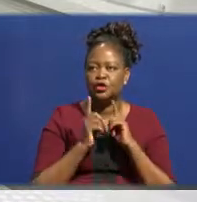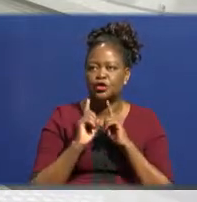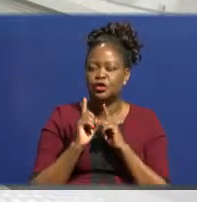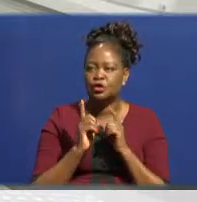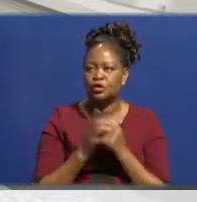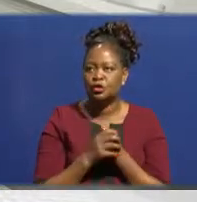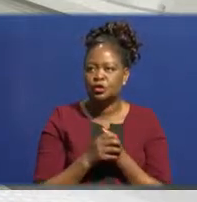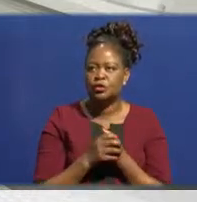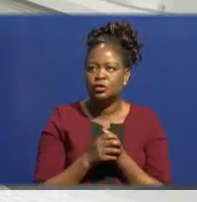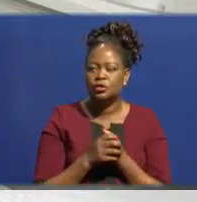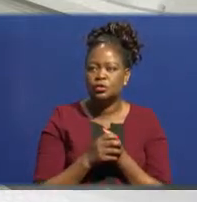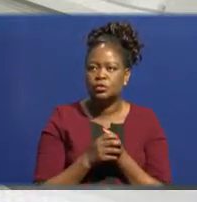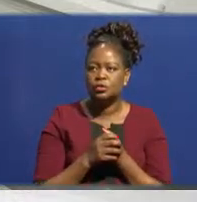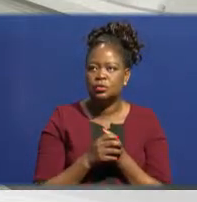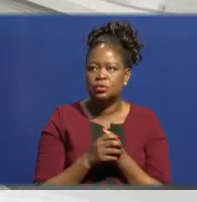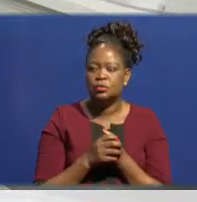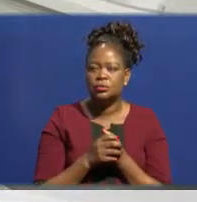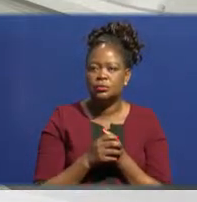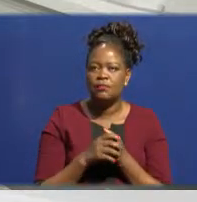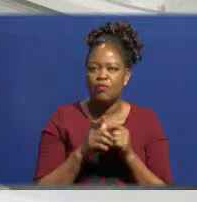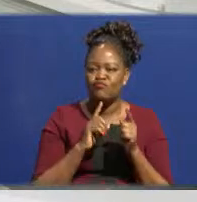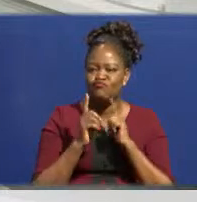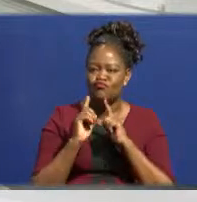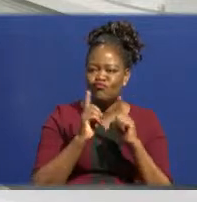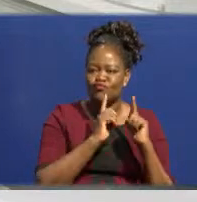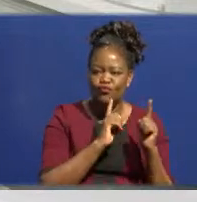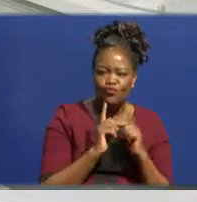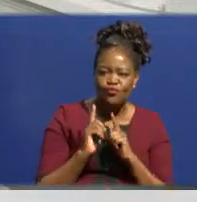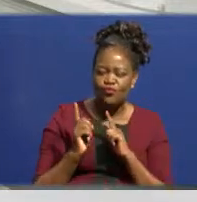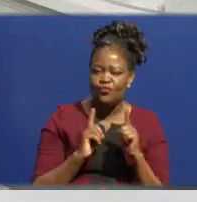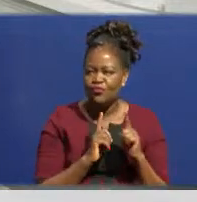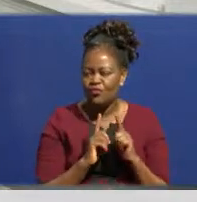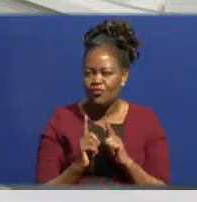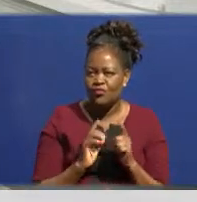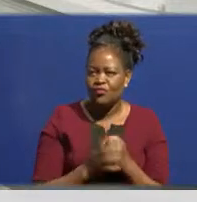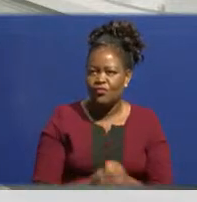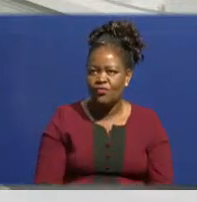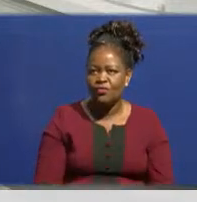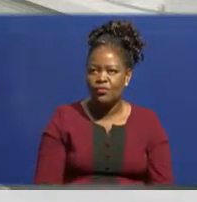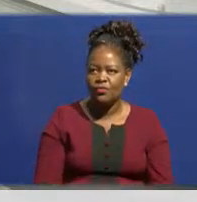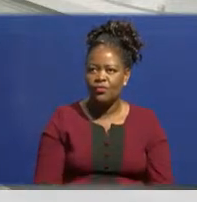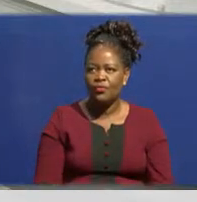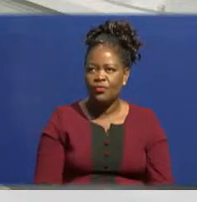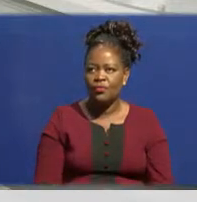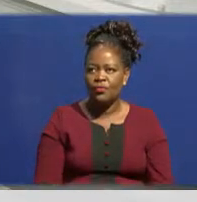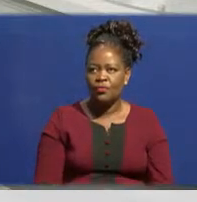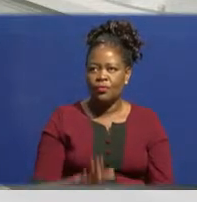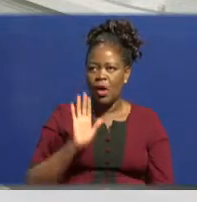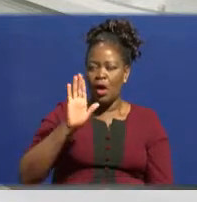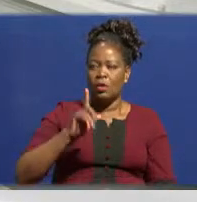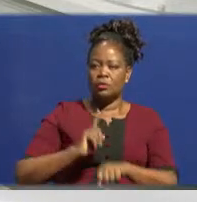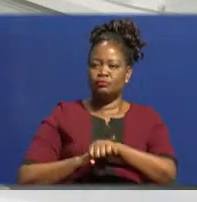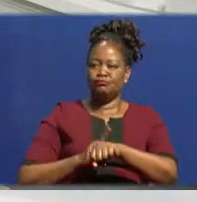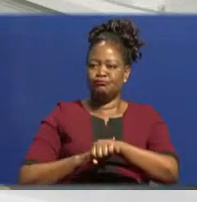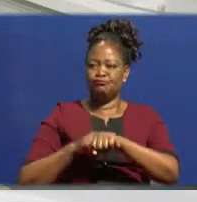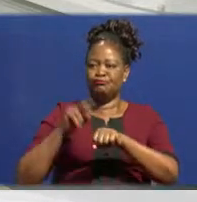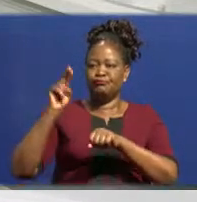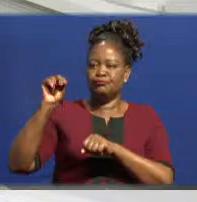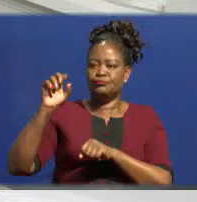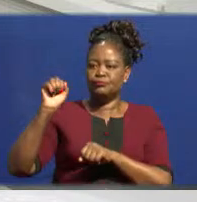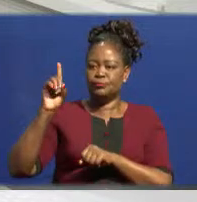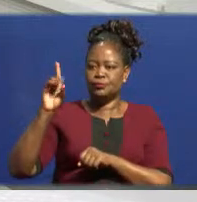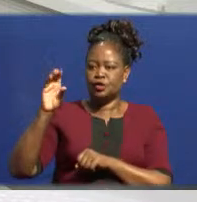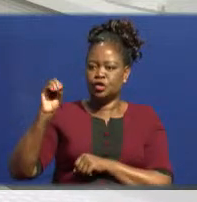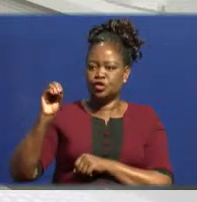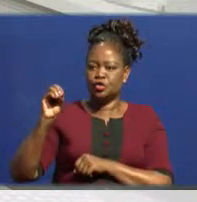that. Oscar, I've been keeping you on ice for a while. Yes, let me just inject in a bit because of time. Yeah. Issues of NADCO report, dead on